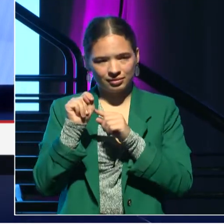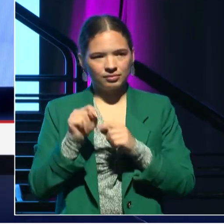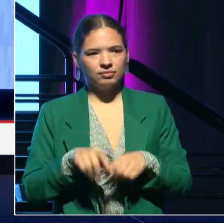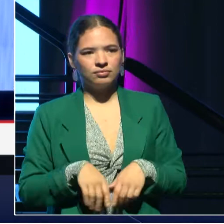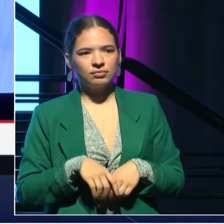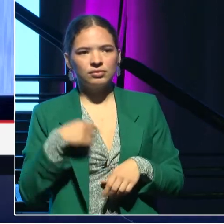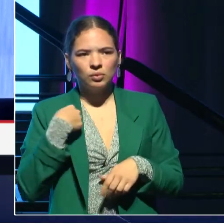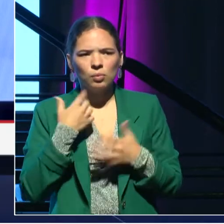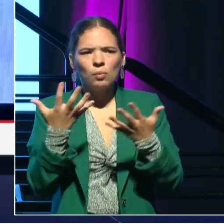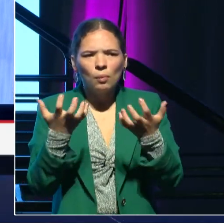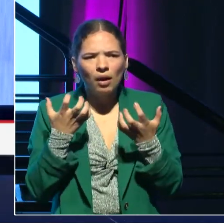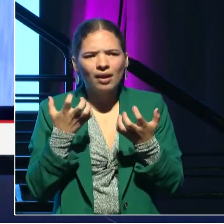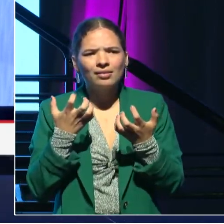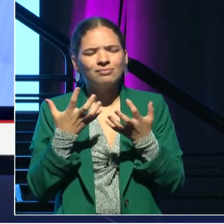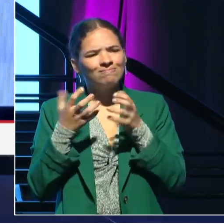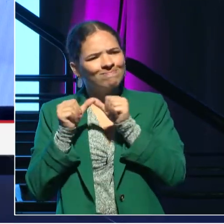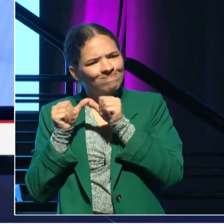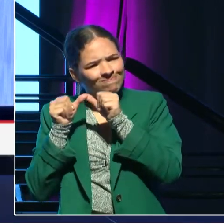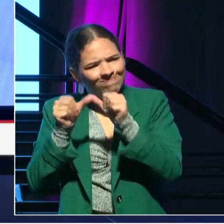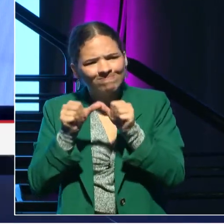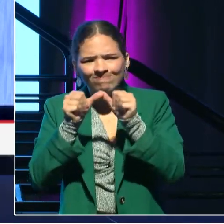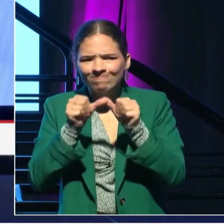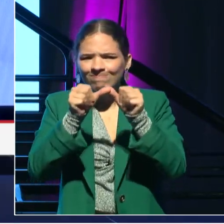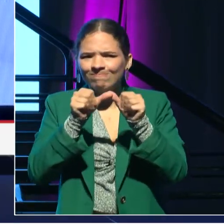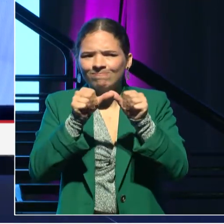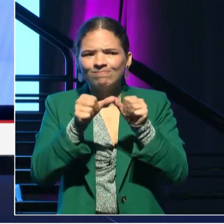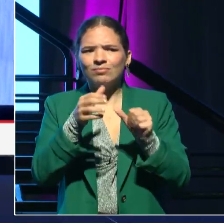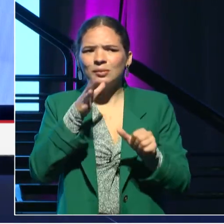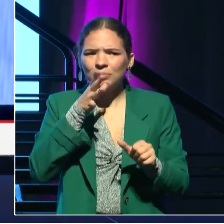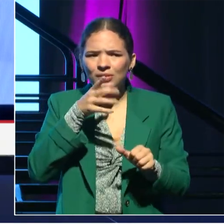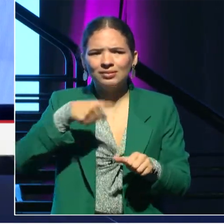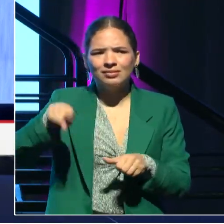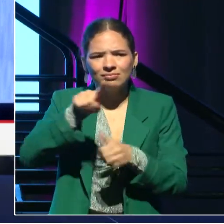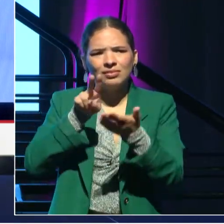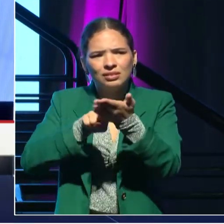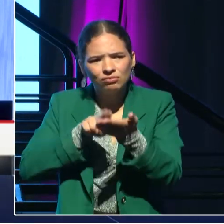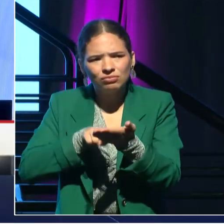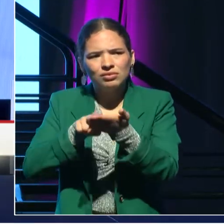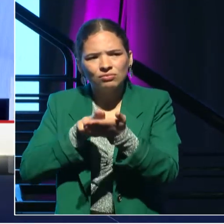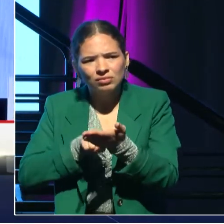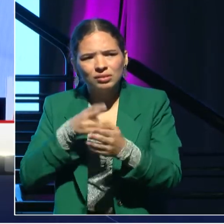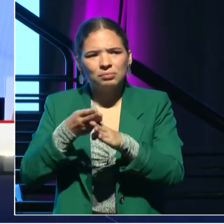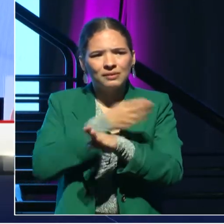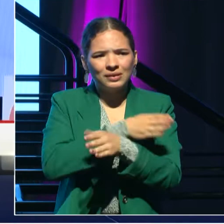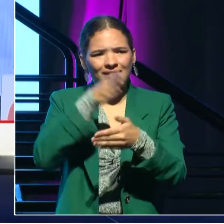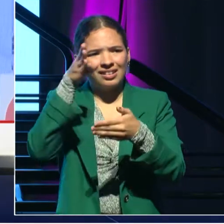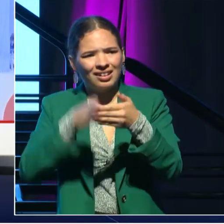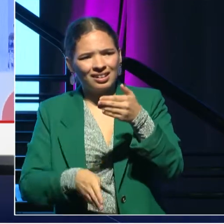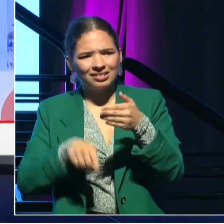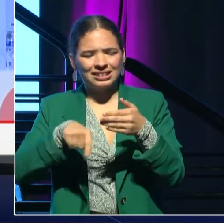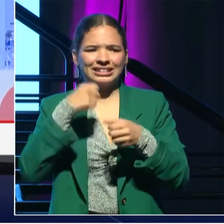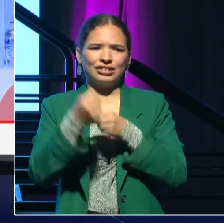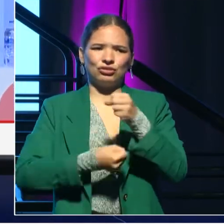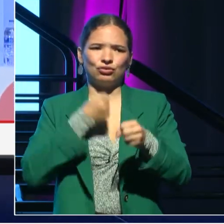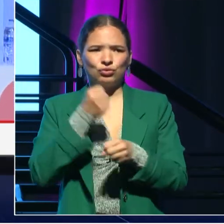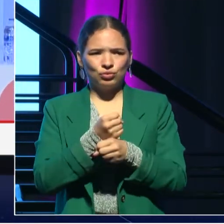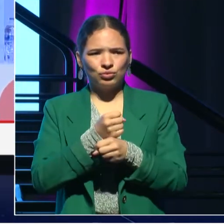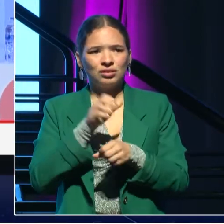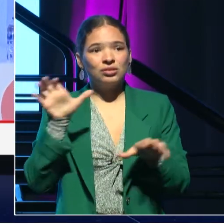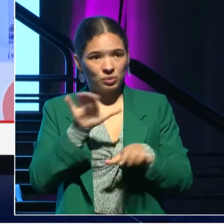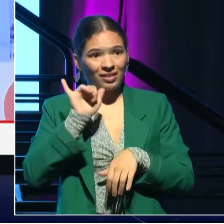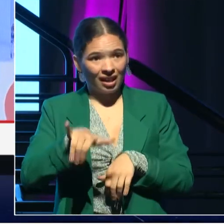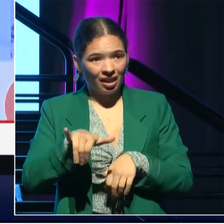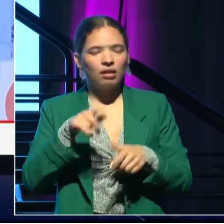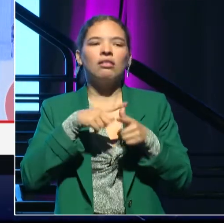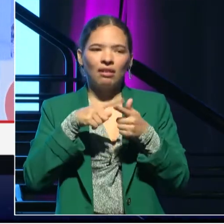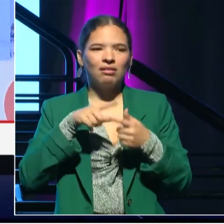of the Momnibus signed into law by the end of this calendar year. But to do it, we will need your help. Congresswoman Brown and I